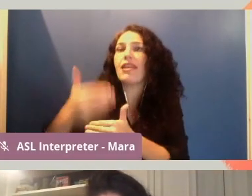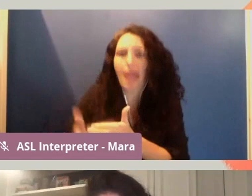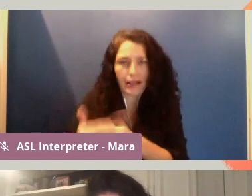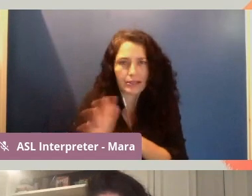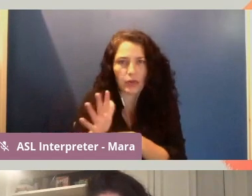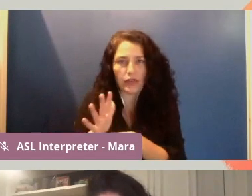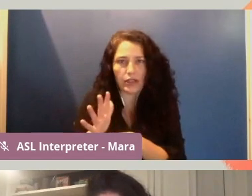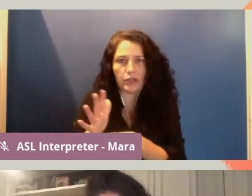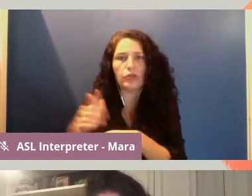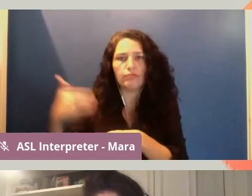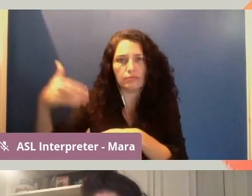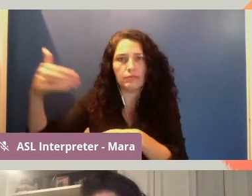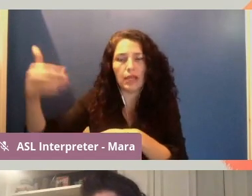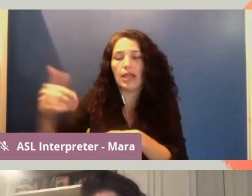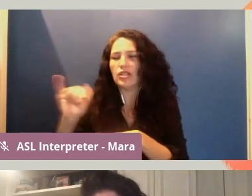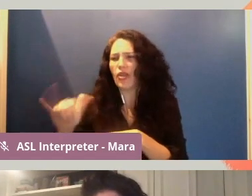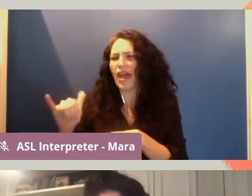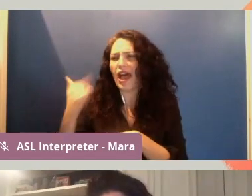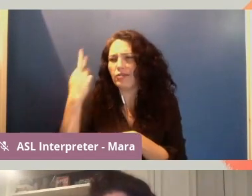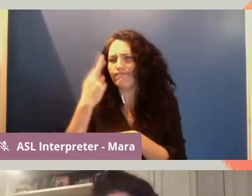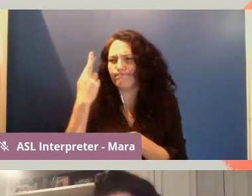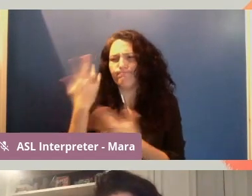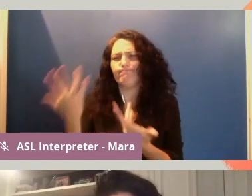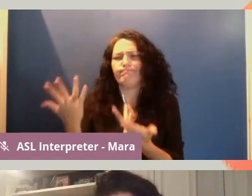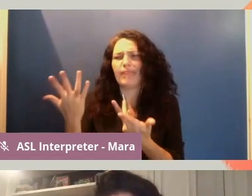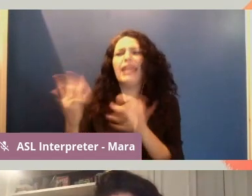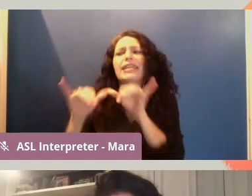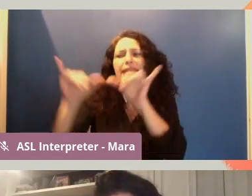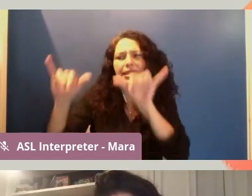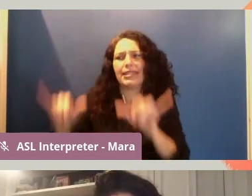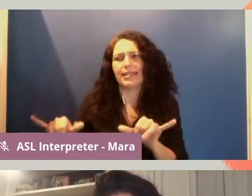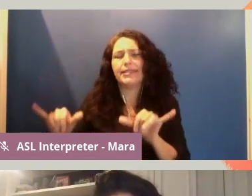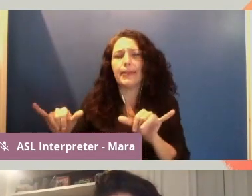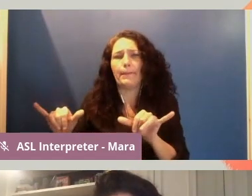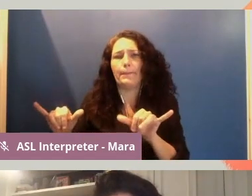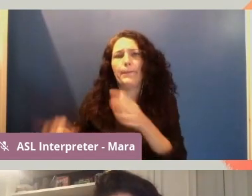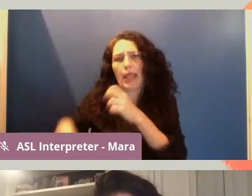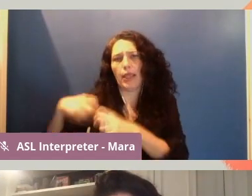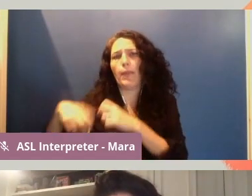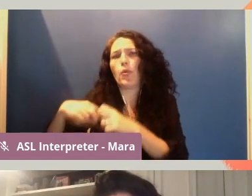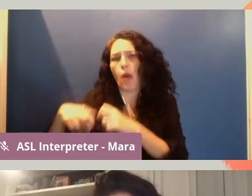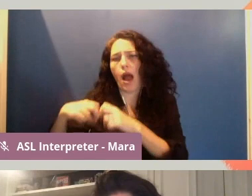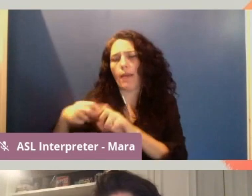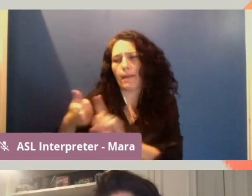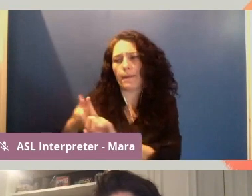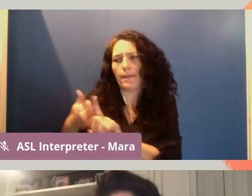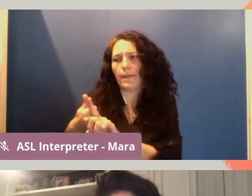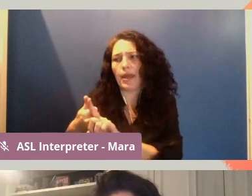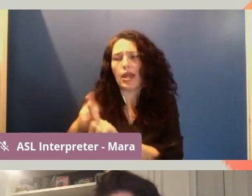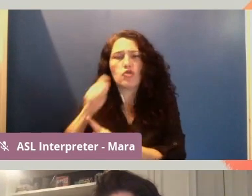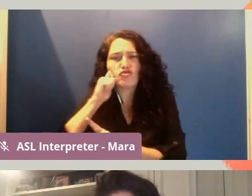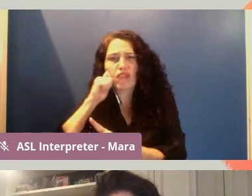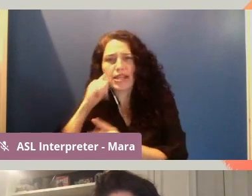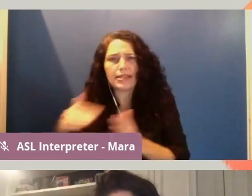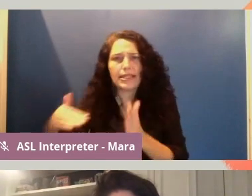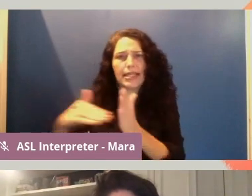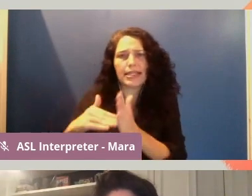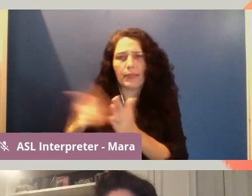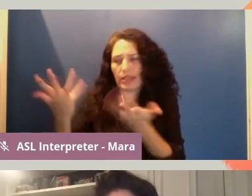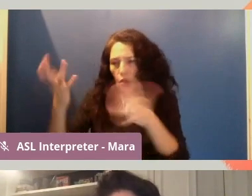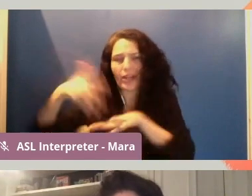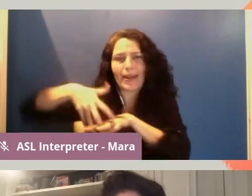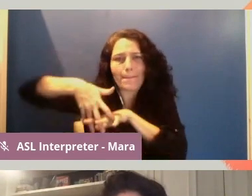And that speaks to a systems problem. It speaks to racism that is kind of embedded